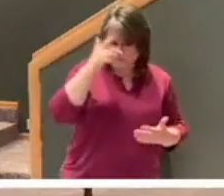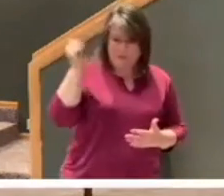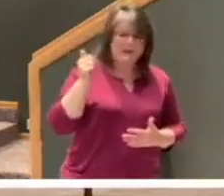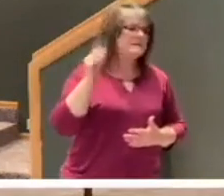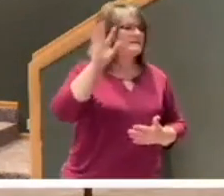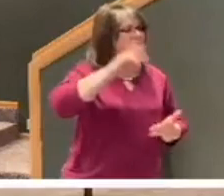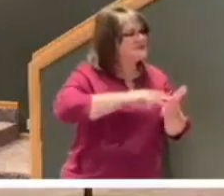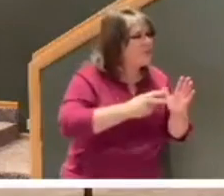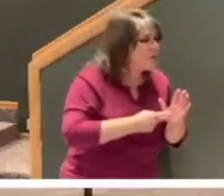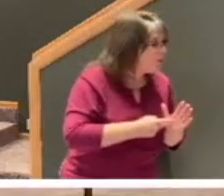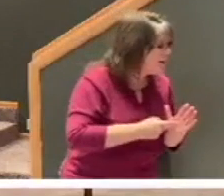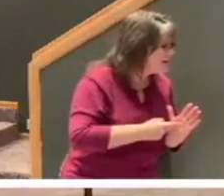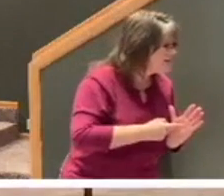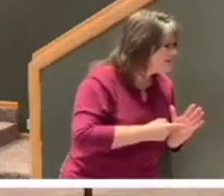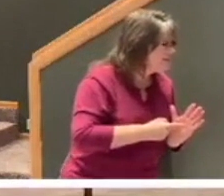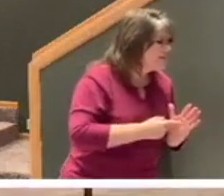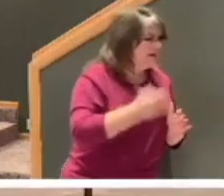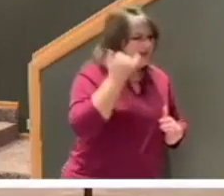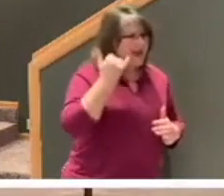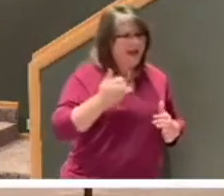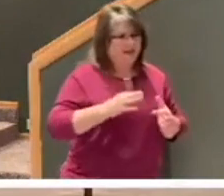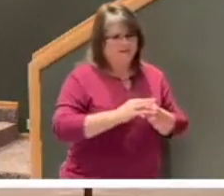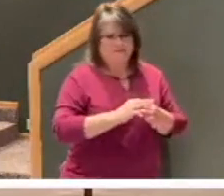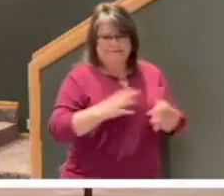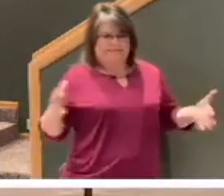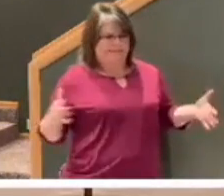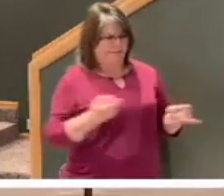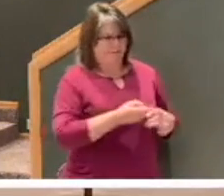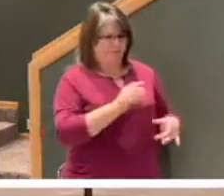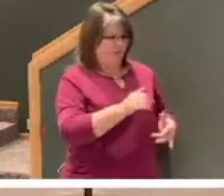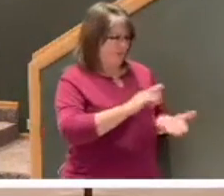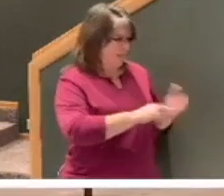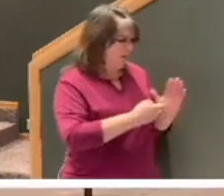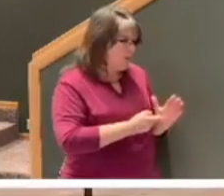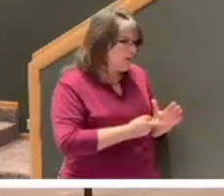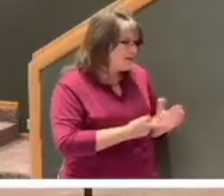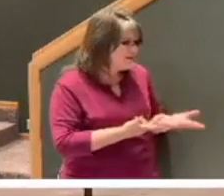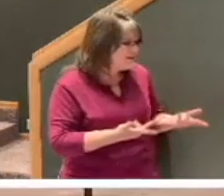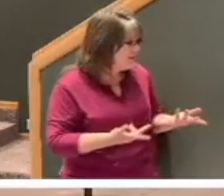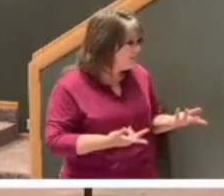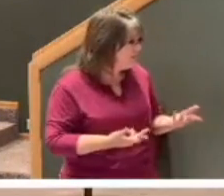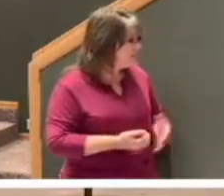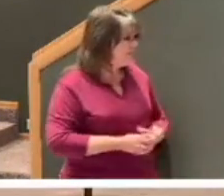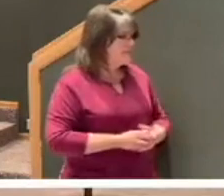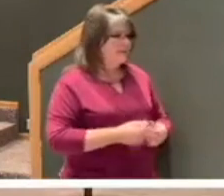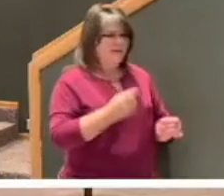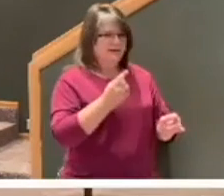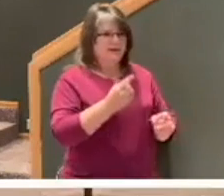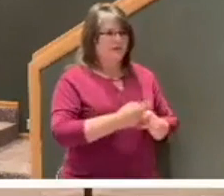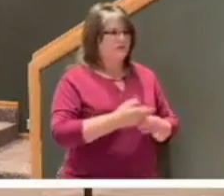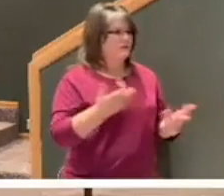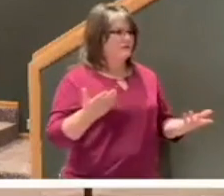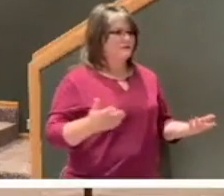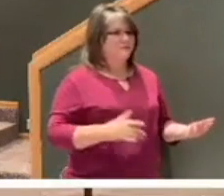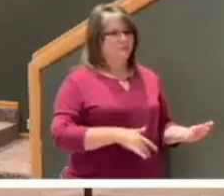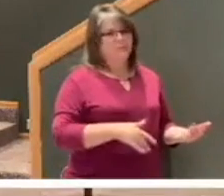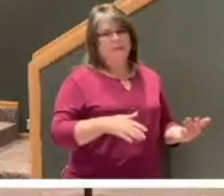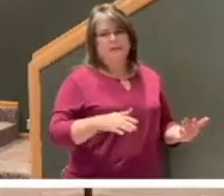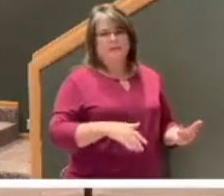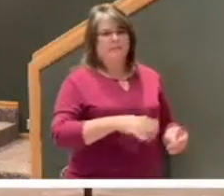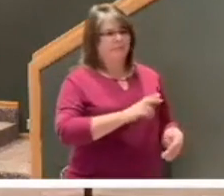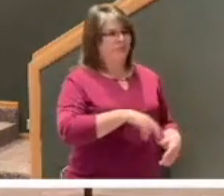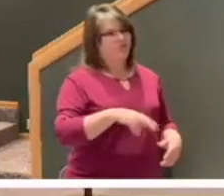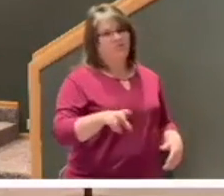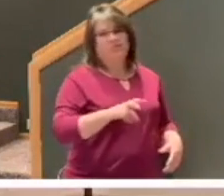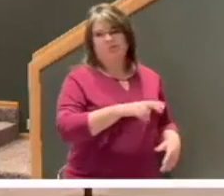purposes. And if you're disconnected from that purpose, you're just kind of floundering around. I mean, I'm